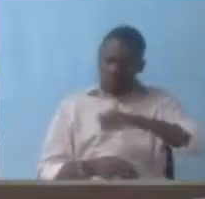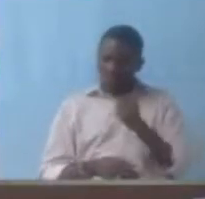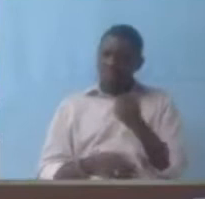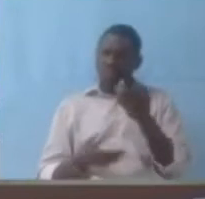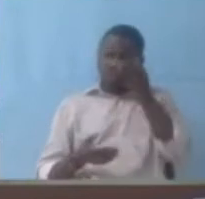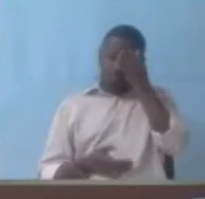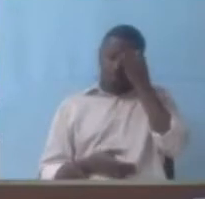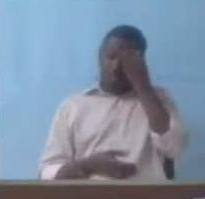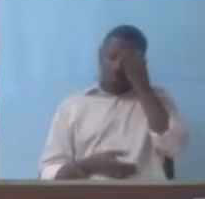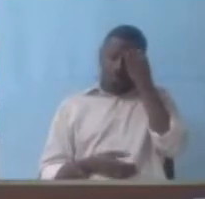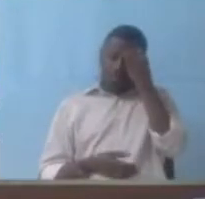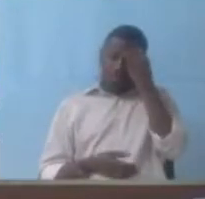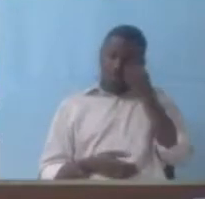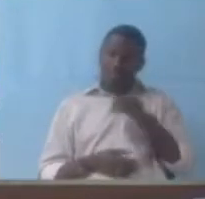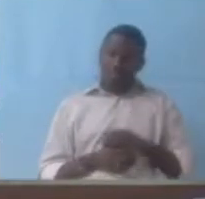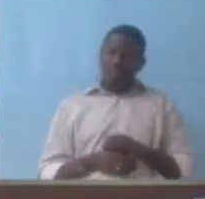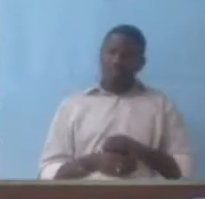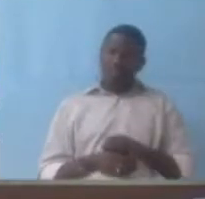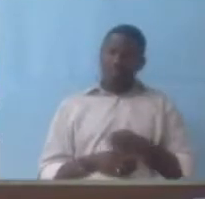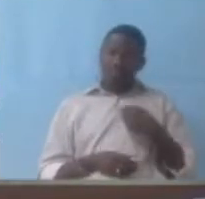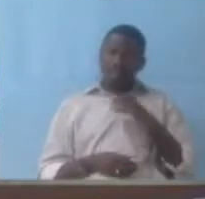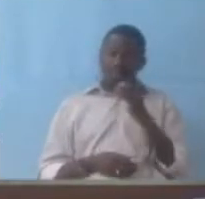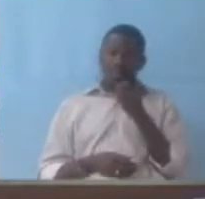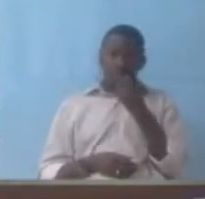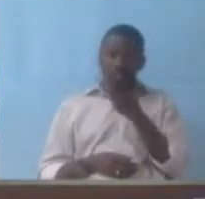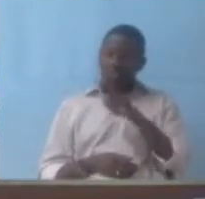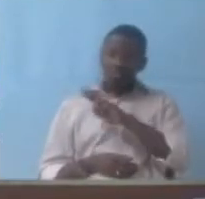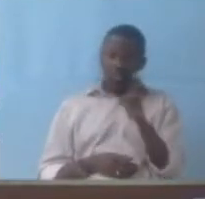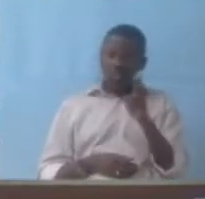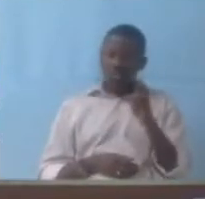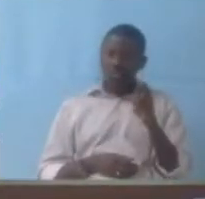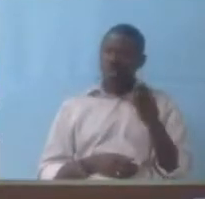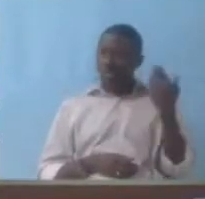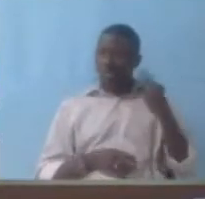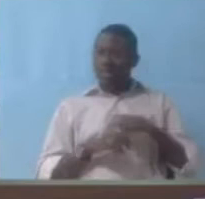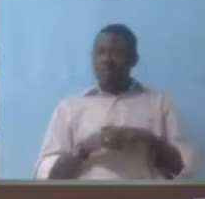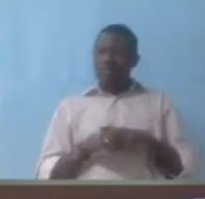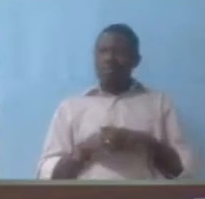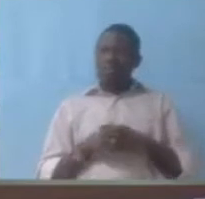I could have said no. Safo no le nunghani. Probably, but I, as far as I